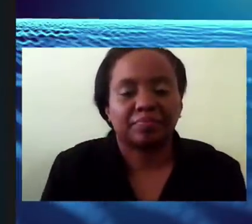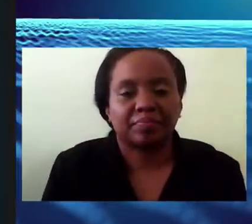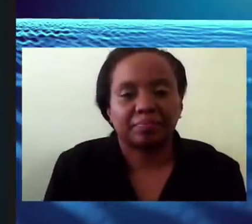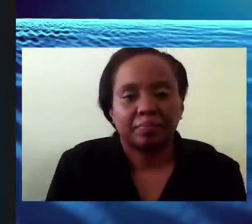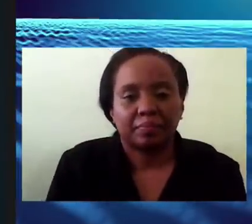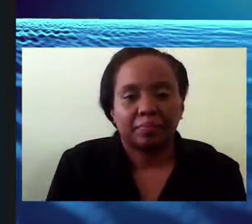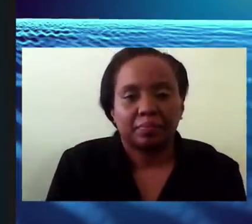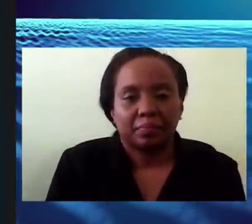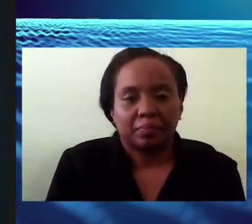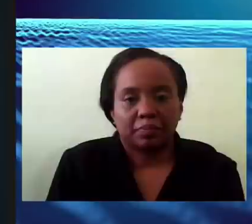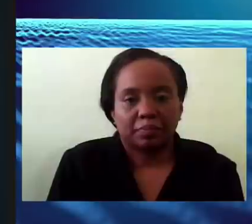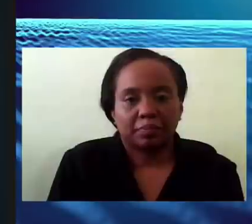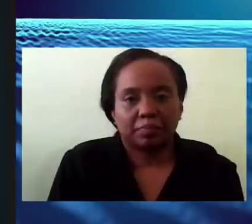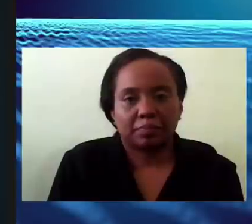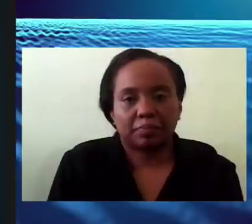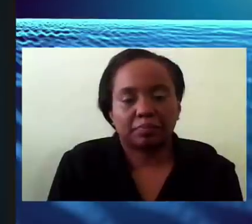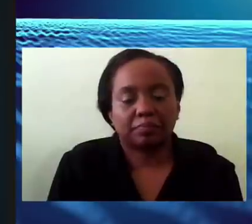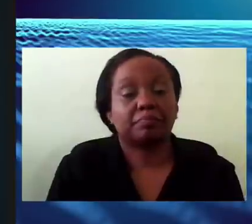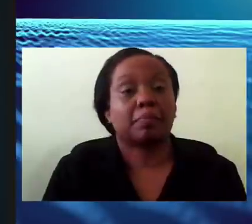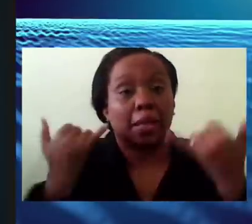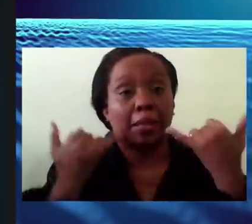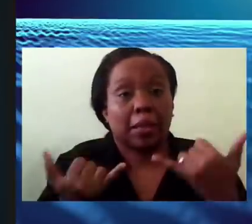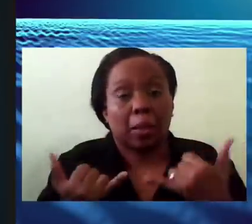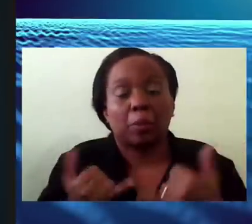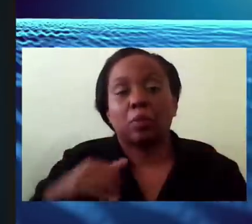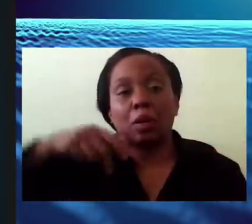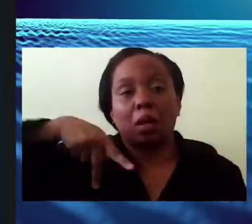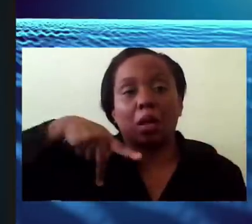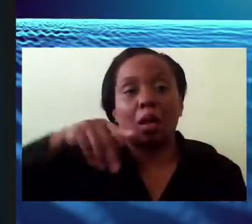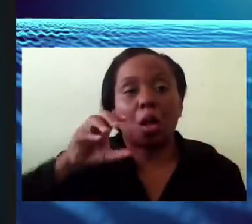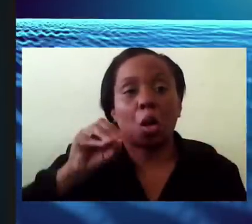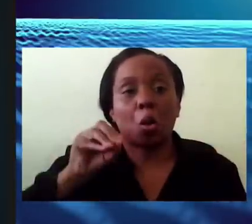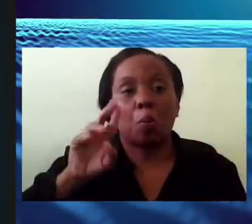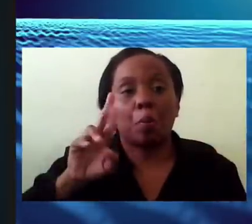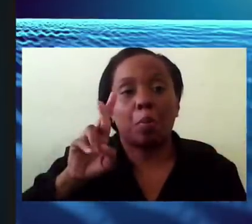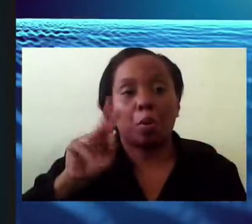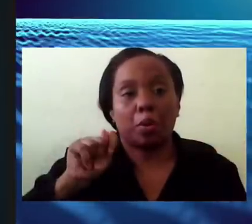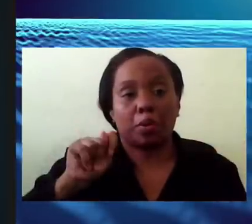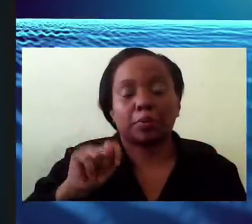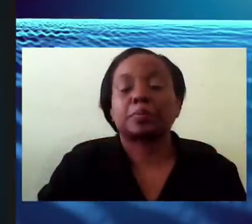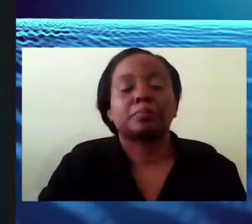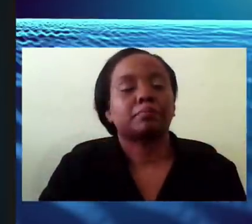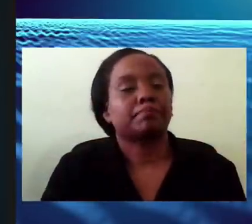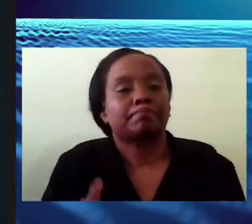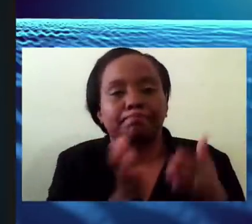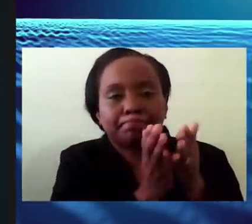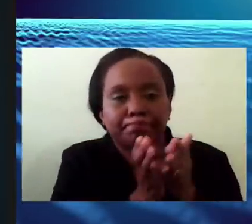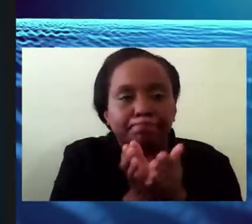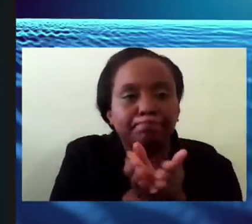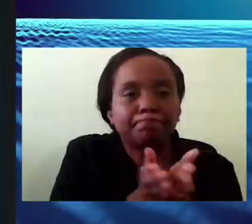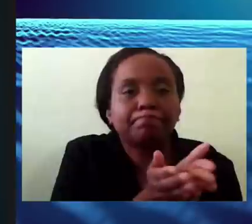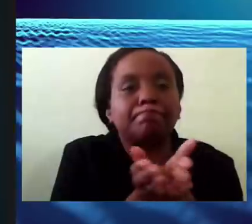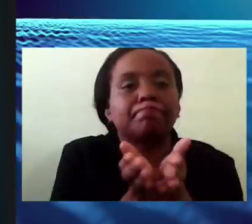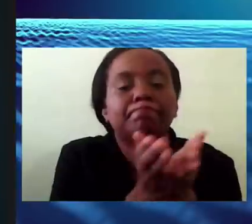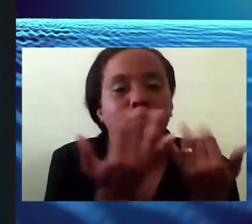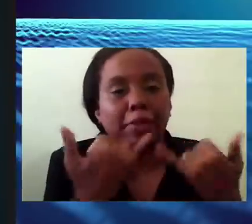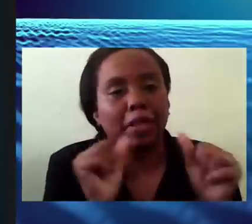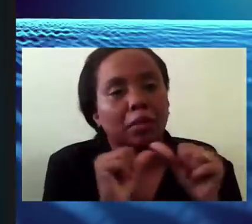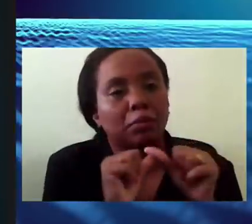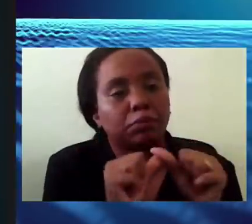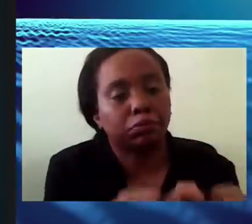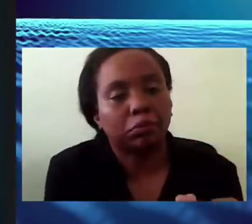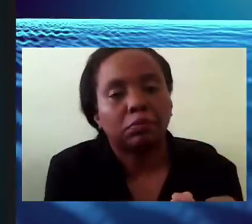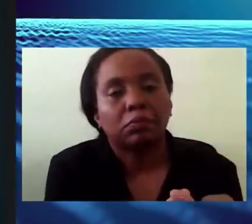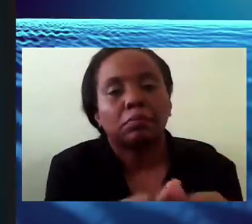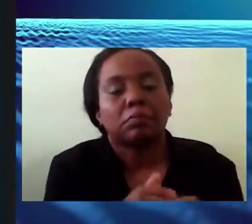status at the port. The port continues to service vessels, discharging and offloading cargo as required. Delivery of containers